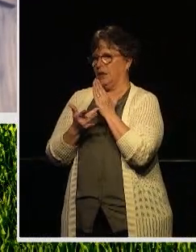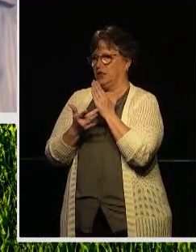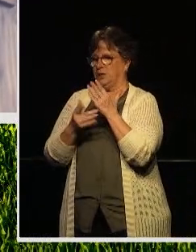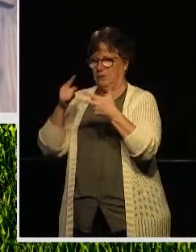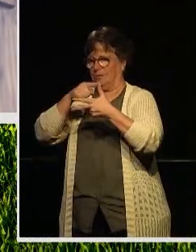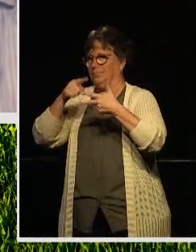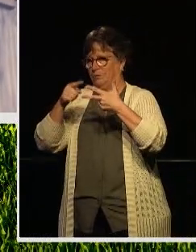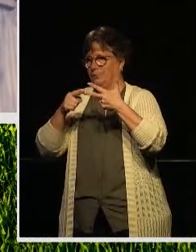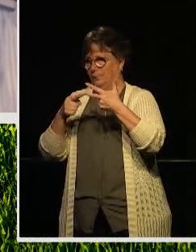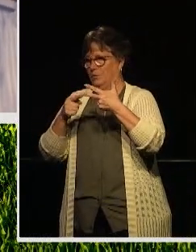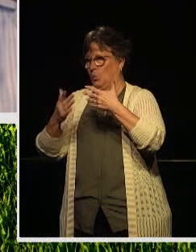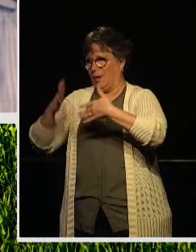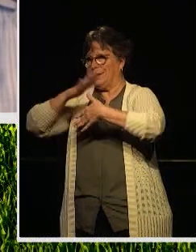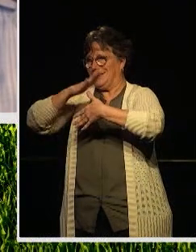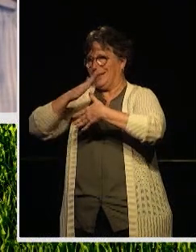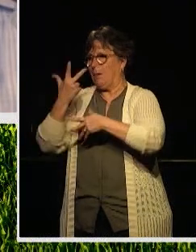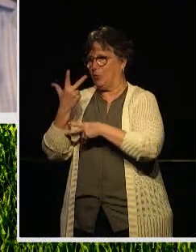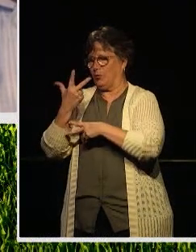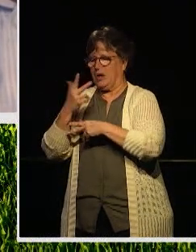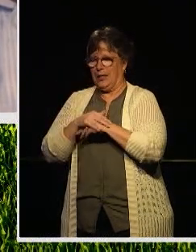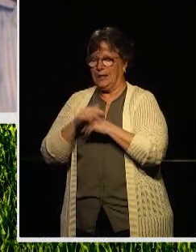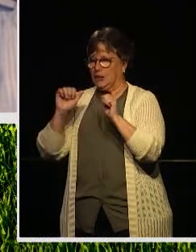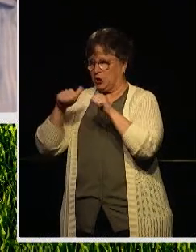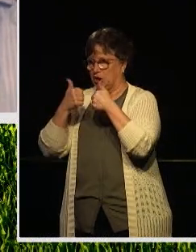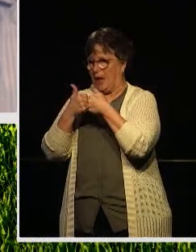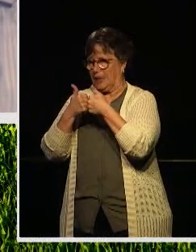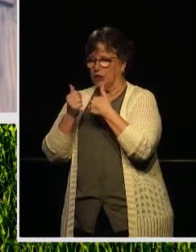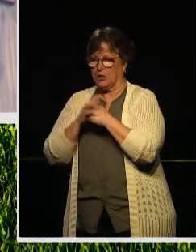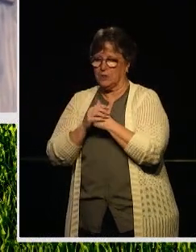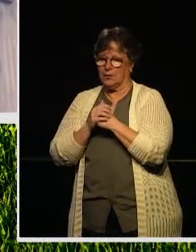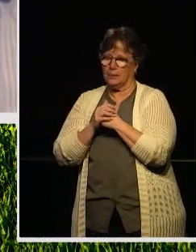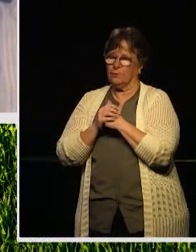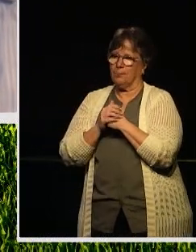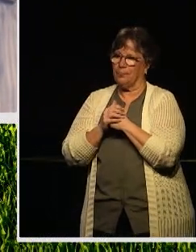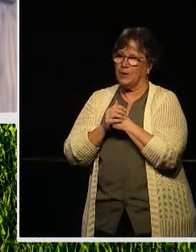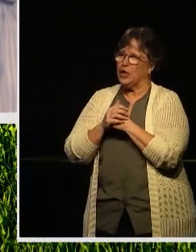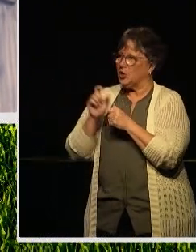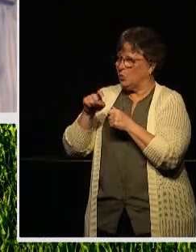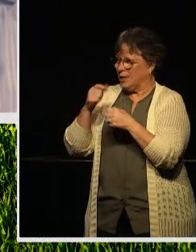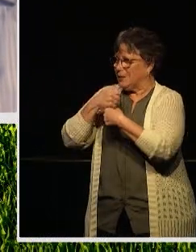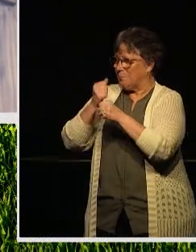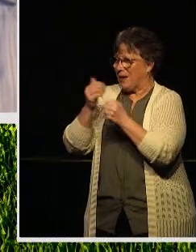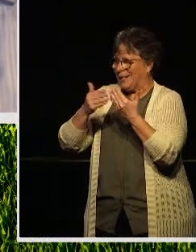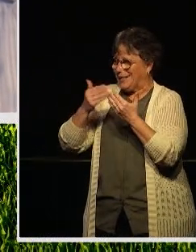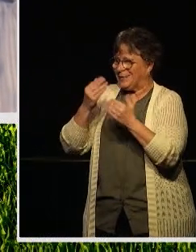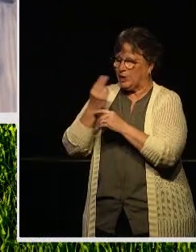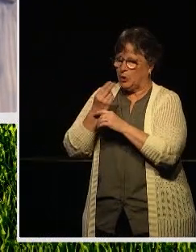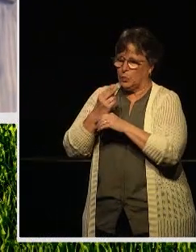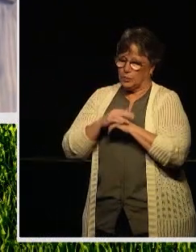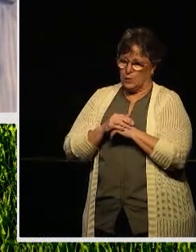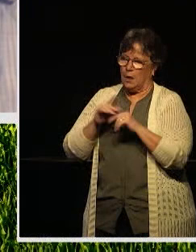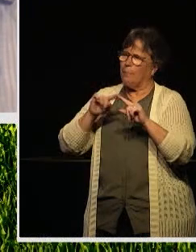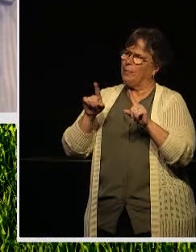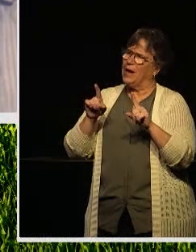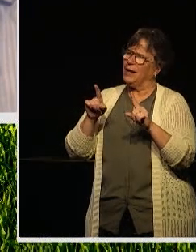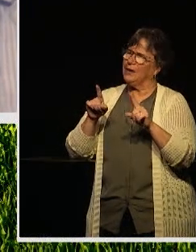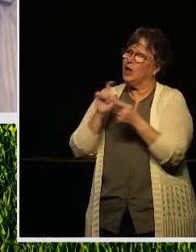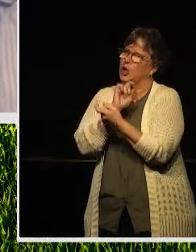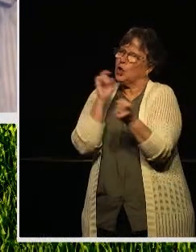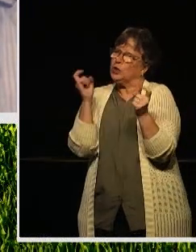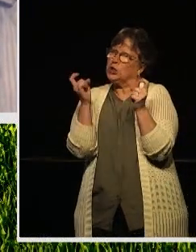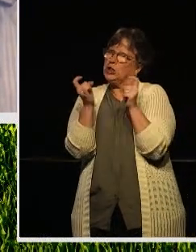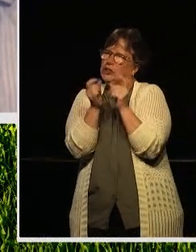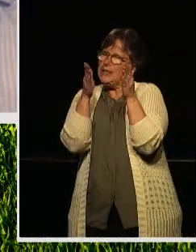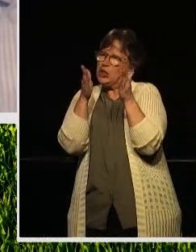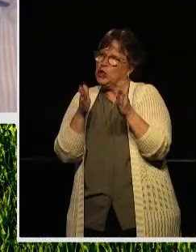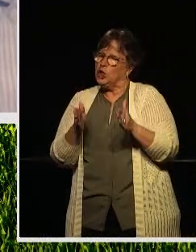you have to develop products that are easy to use. But also, I do think there's a little bit of, you're changing human behaviors that have been